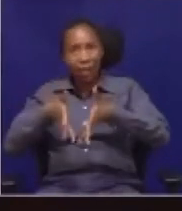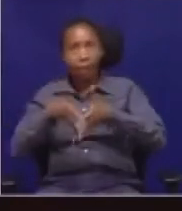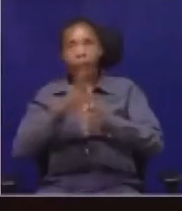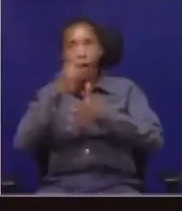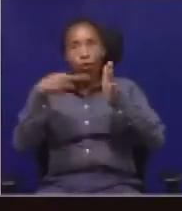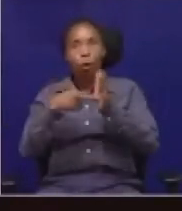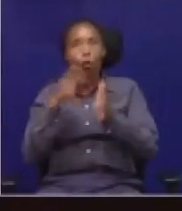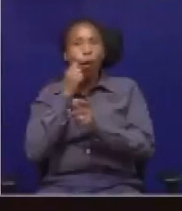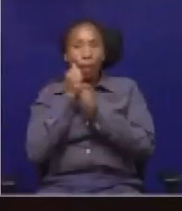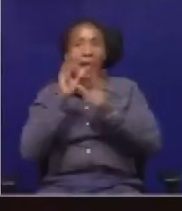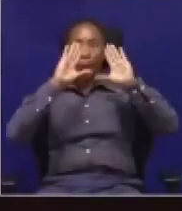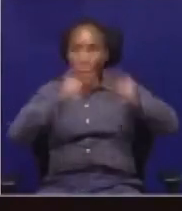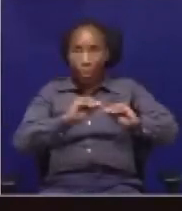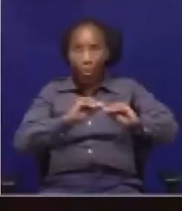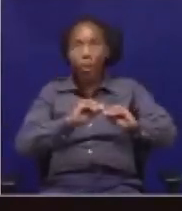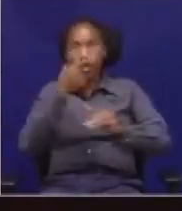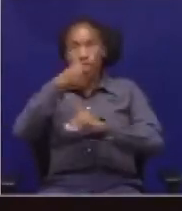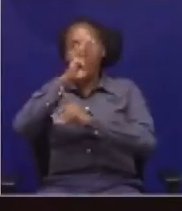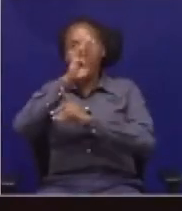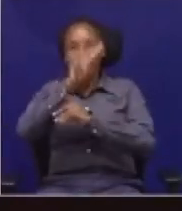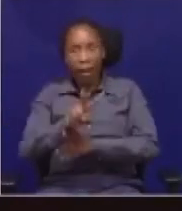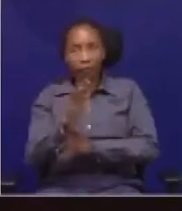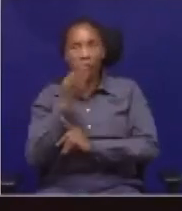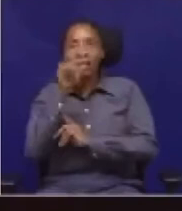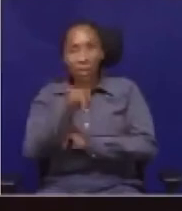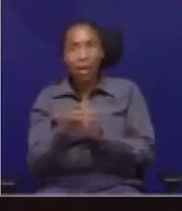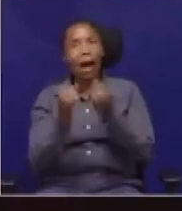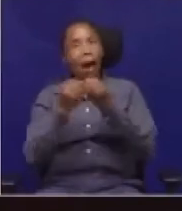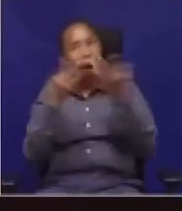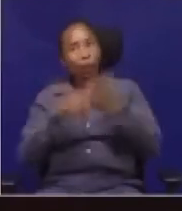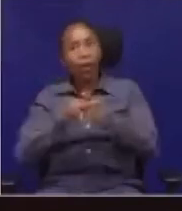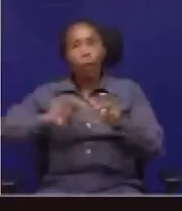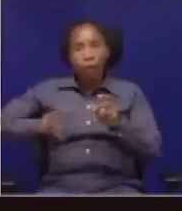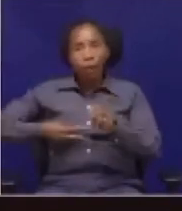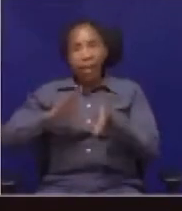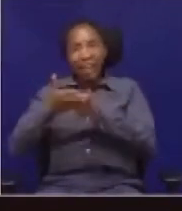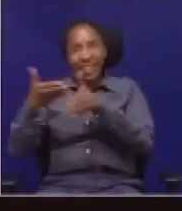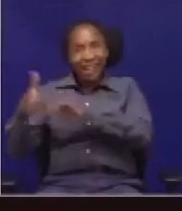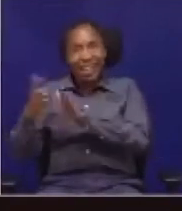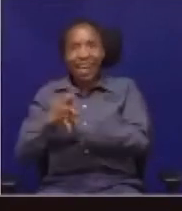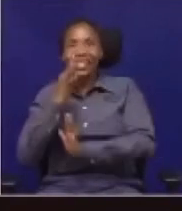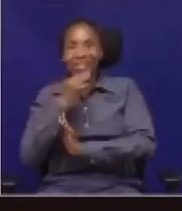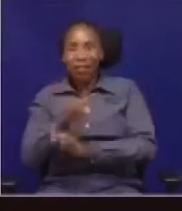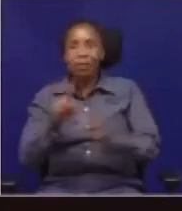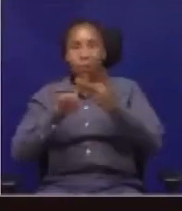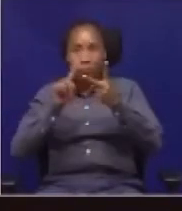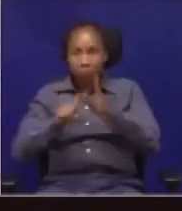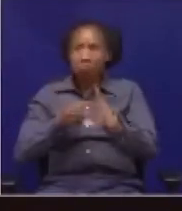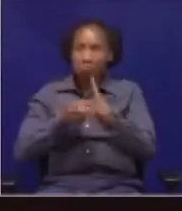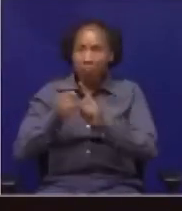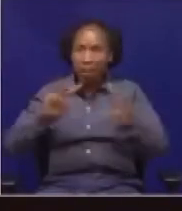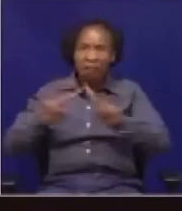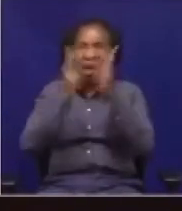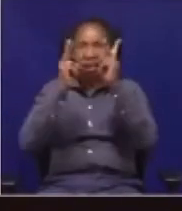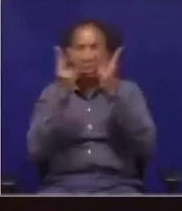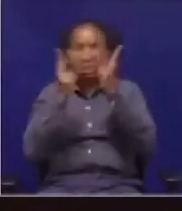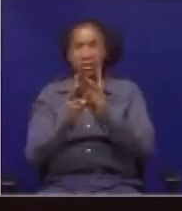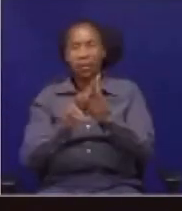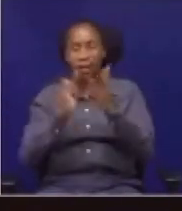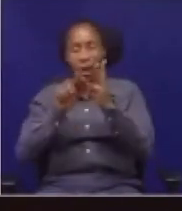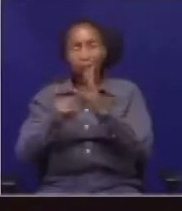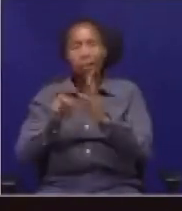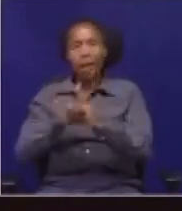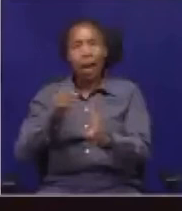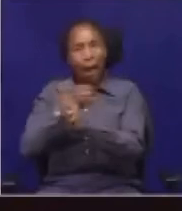in combating GBVF determines how many women keep dying, keep being violated, keep being abused at the hands